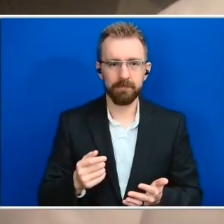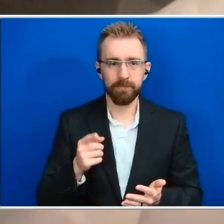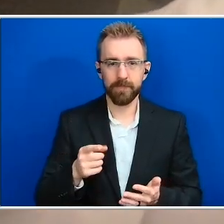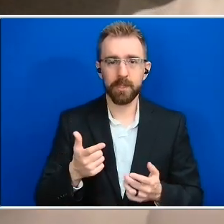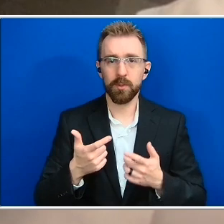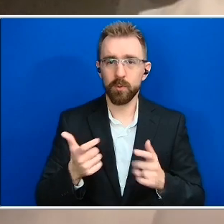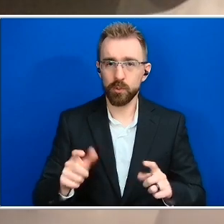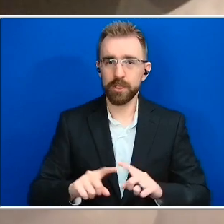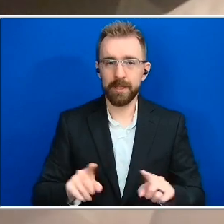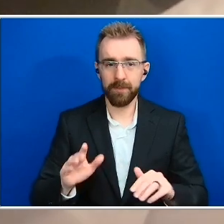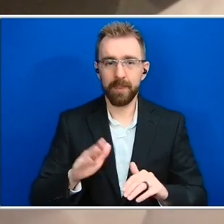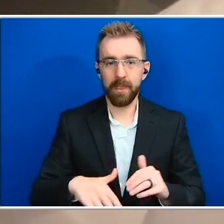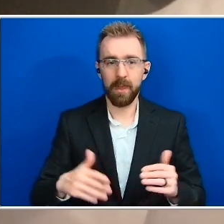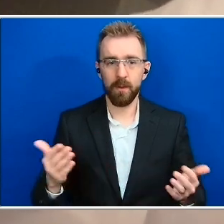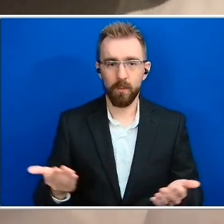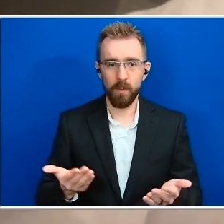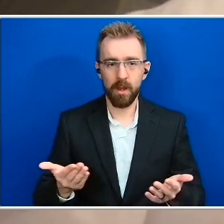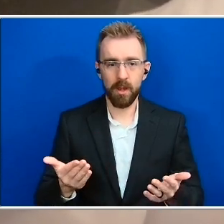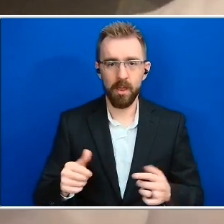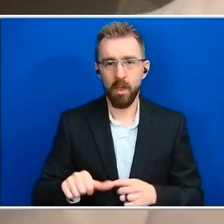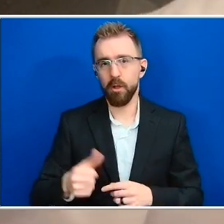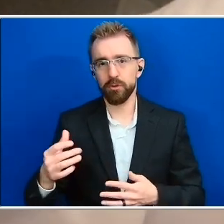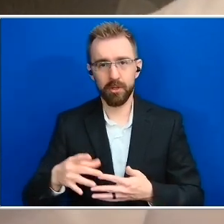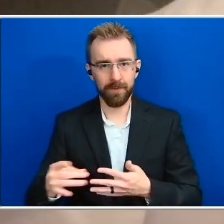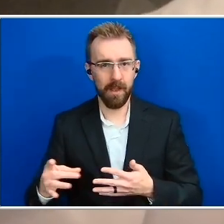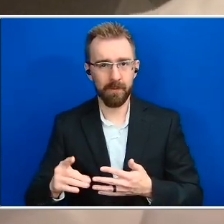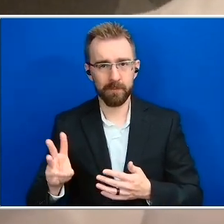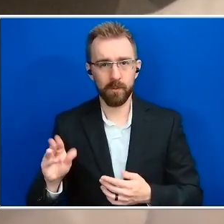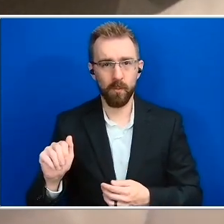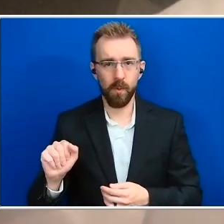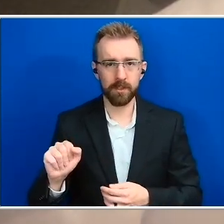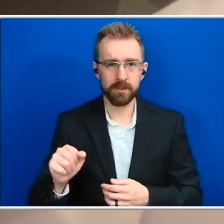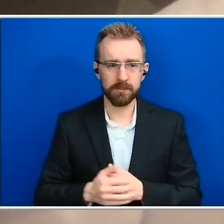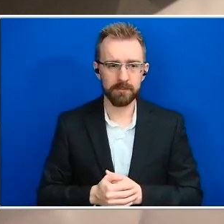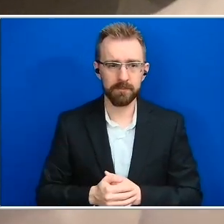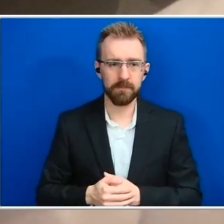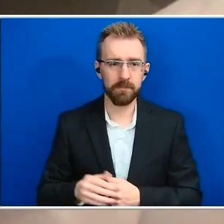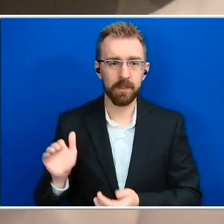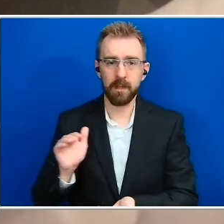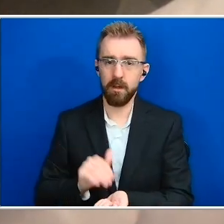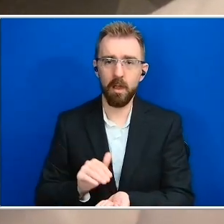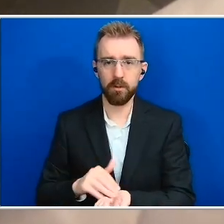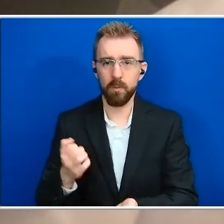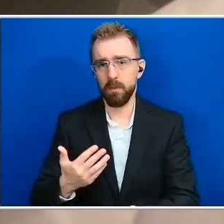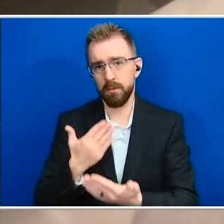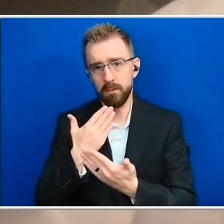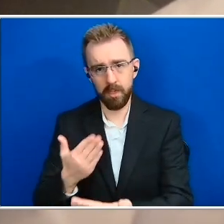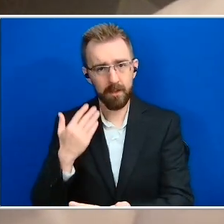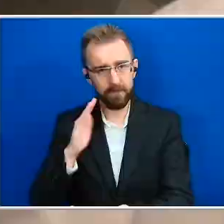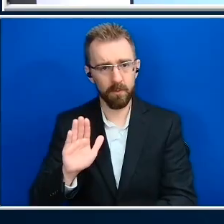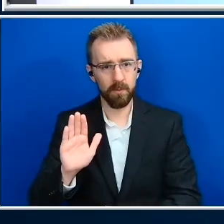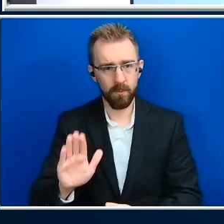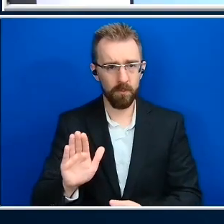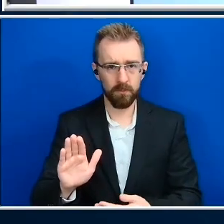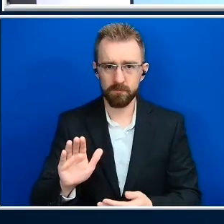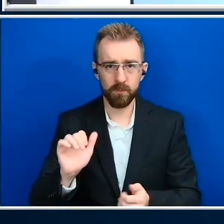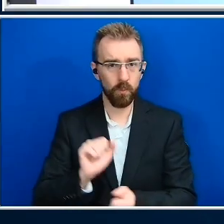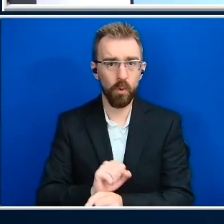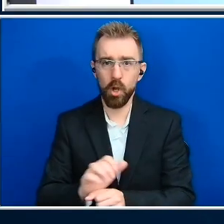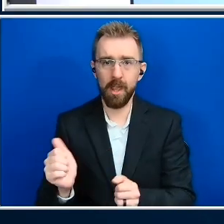what the alternative was. And doctor, thank you very much for everything you did. I appreciate